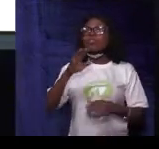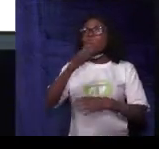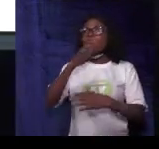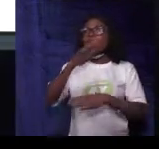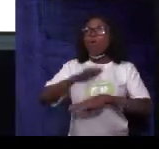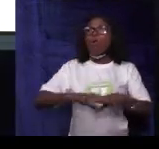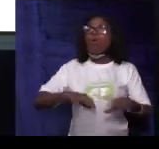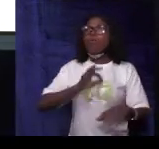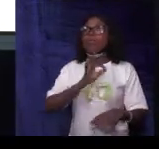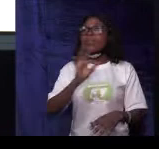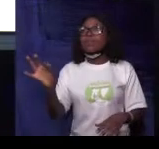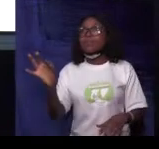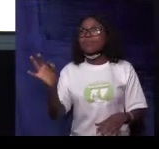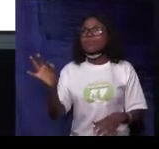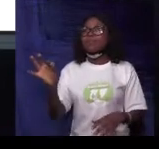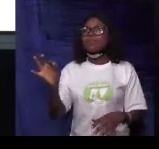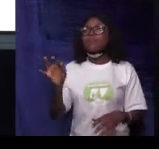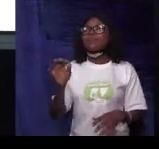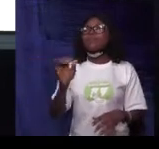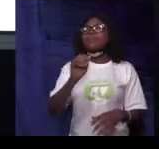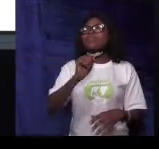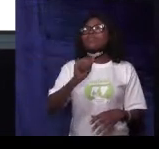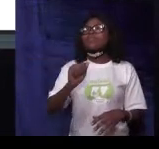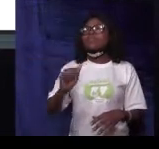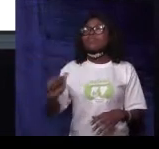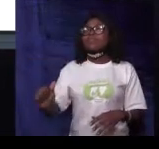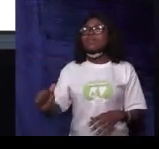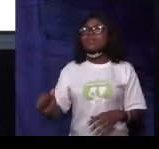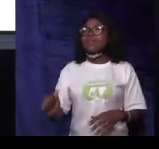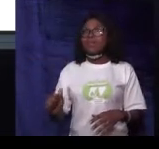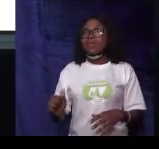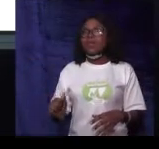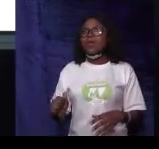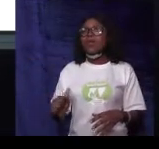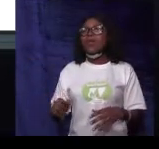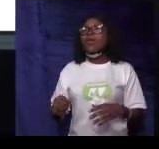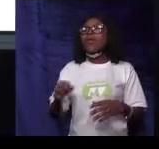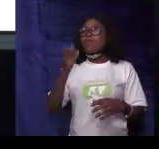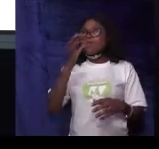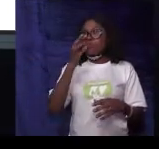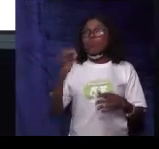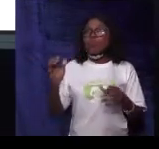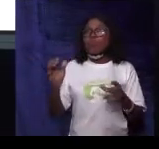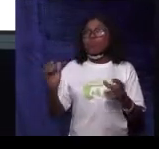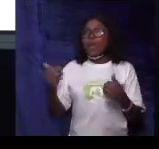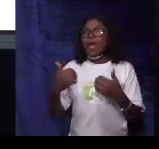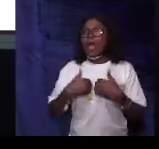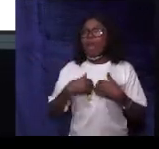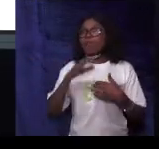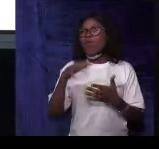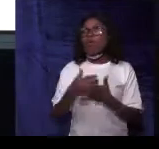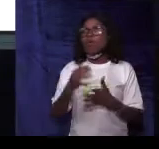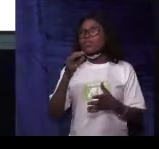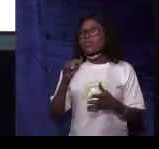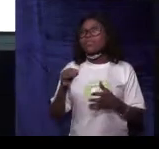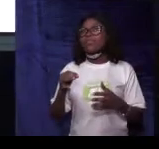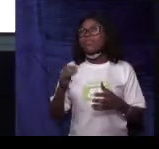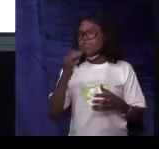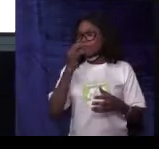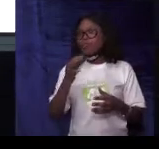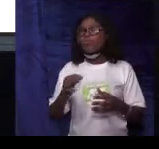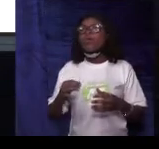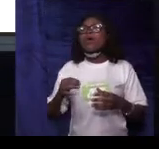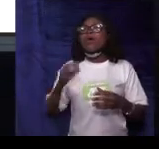is called dash. A meal containing all the food nutrients in the right